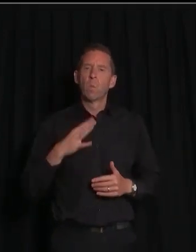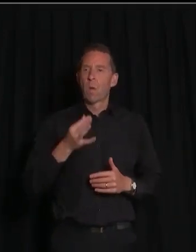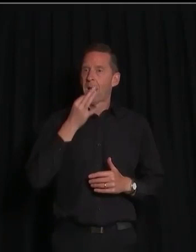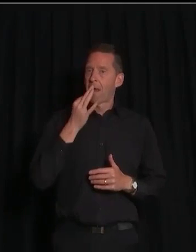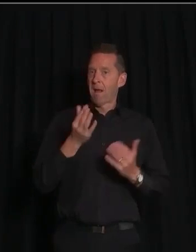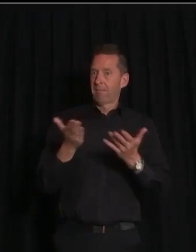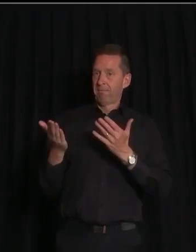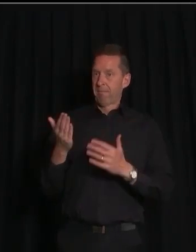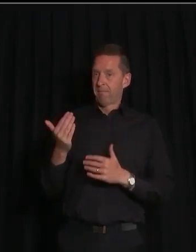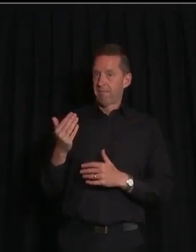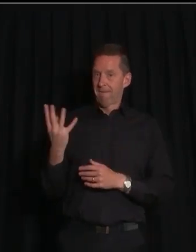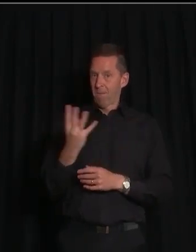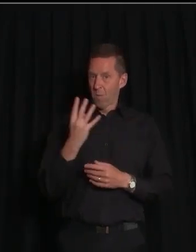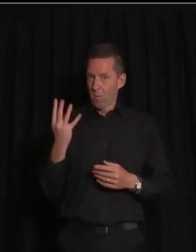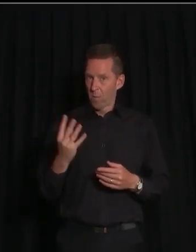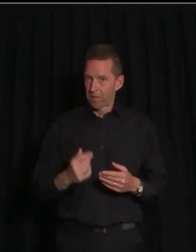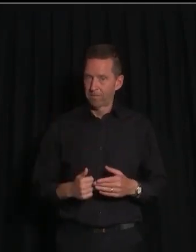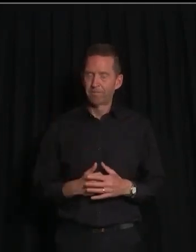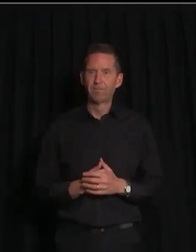the four of you,